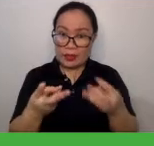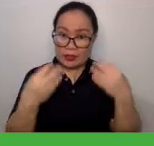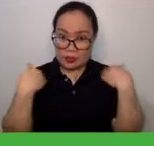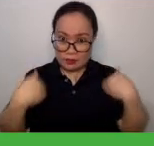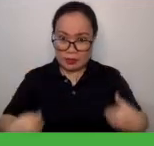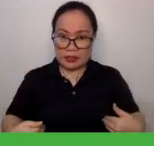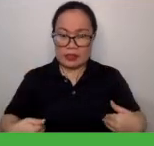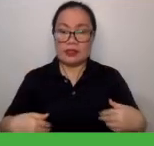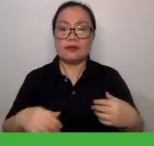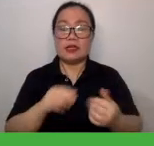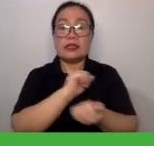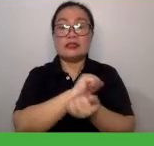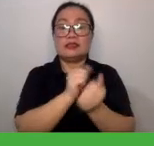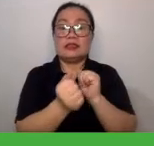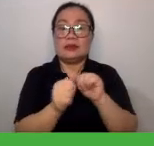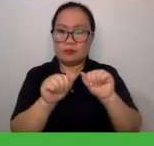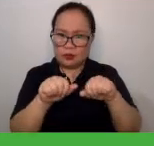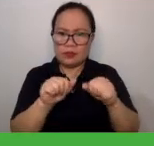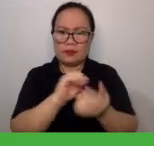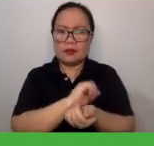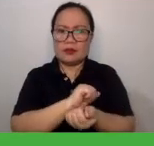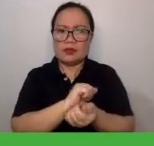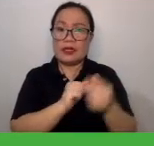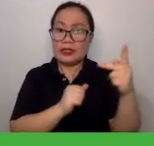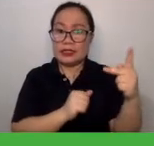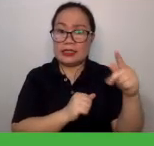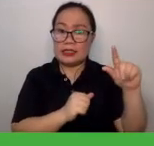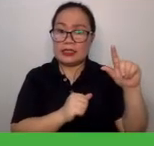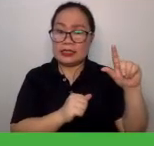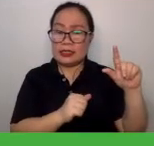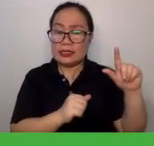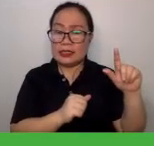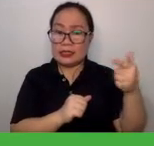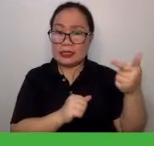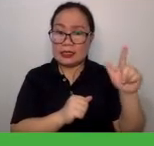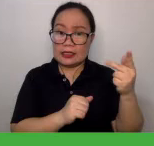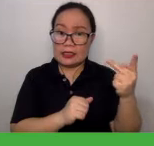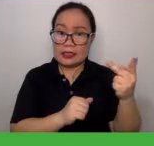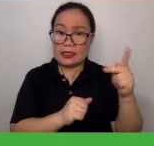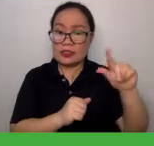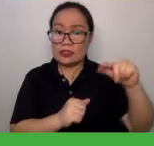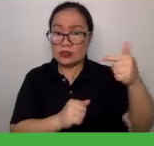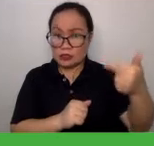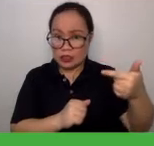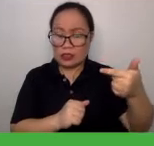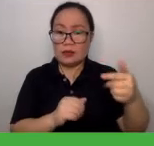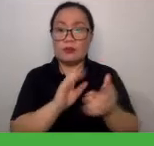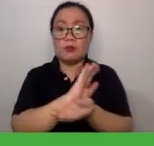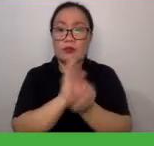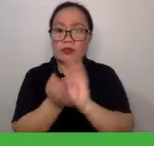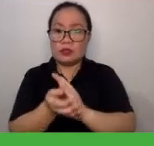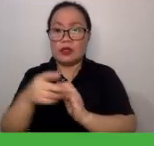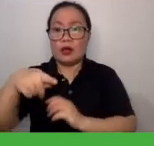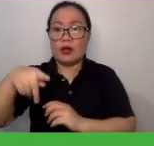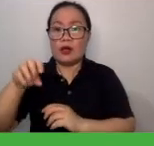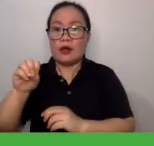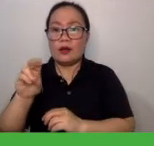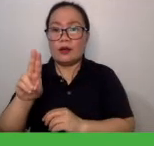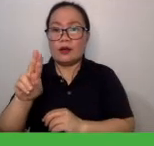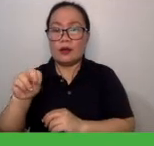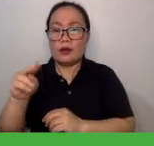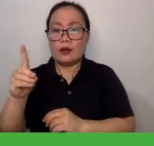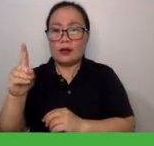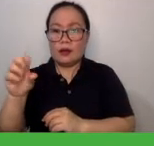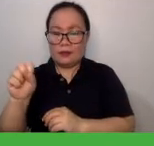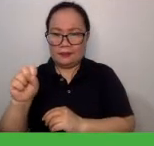into pounds. So, yun ang hindi natin minsan masagot. Halimbawa, ang tinatanong, how many pounds? Ilang